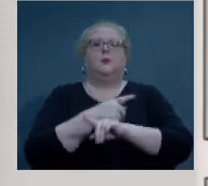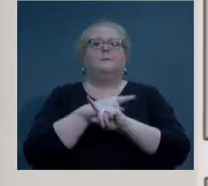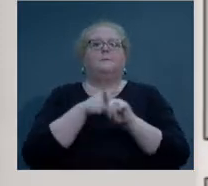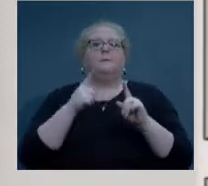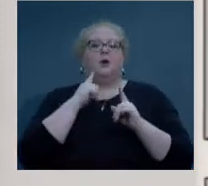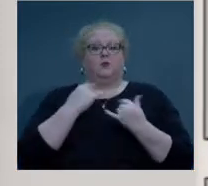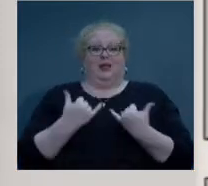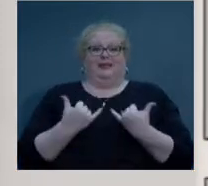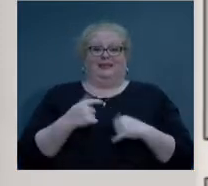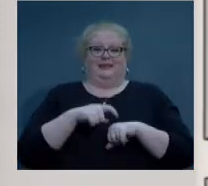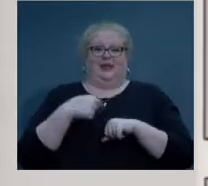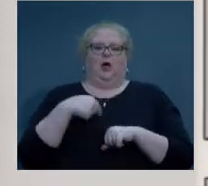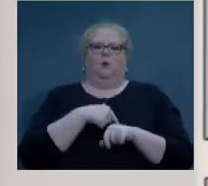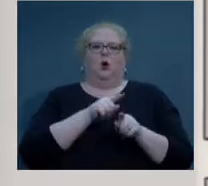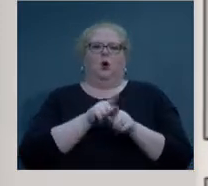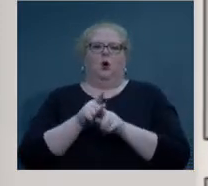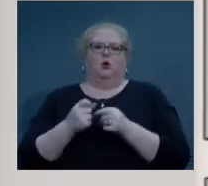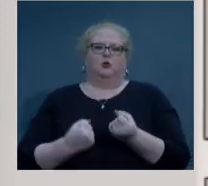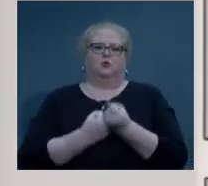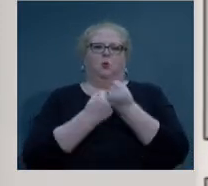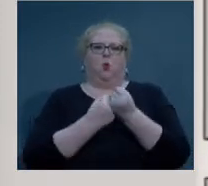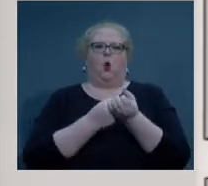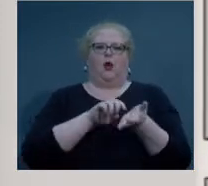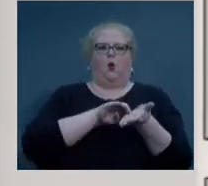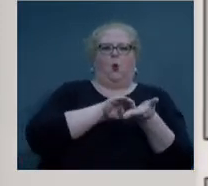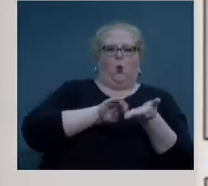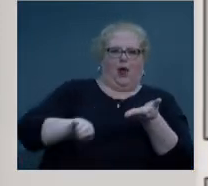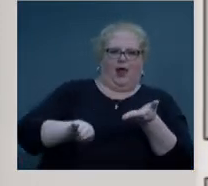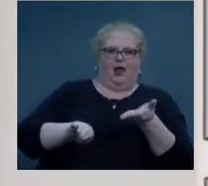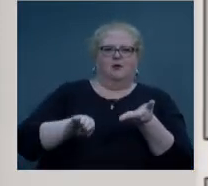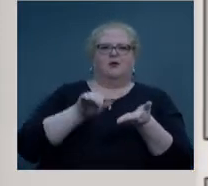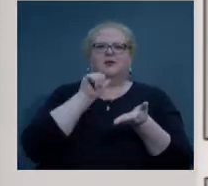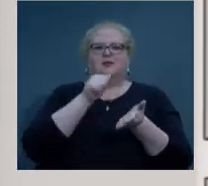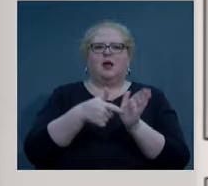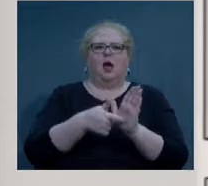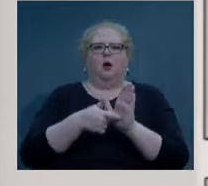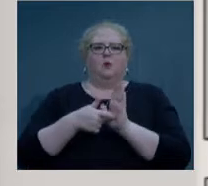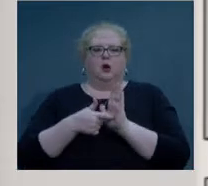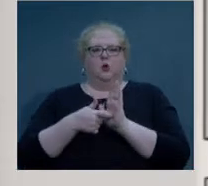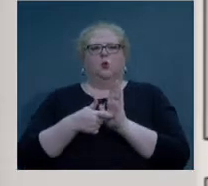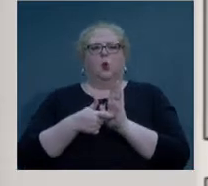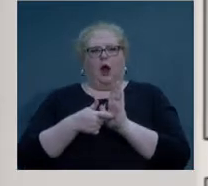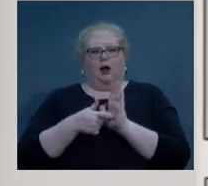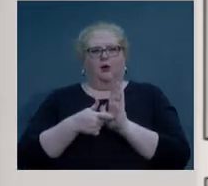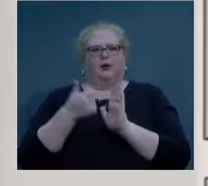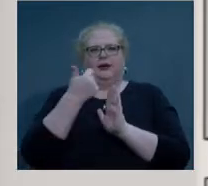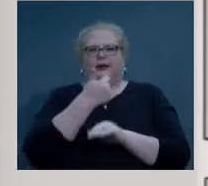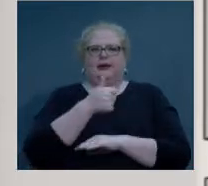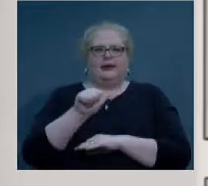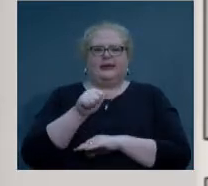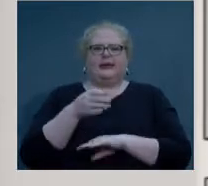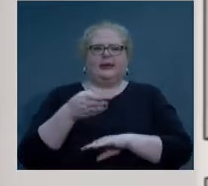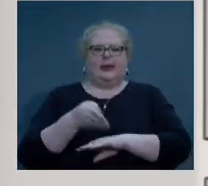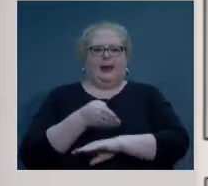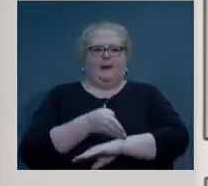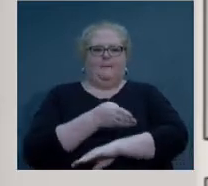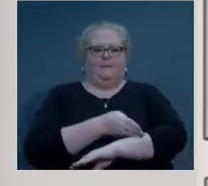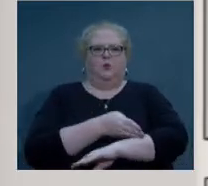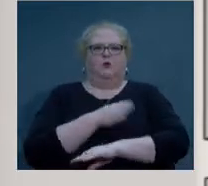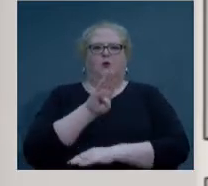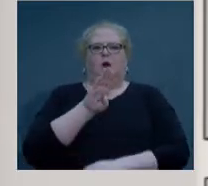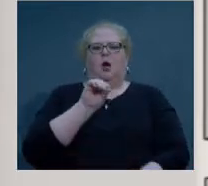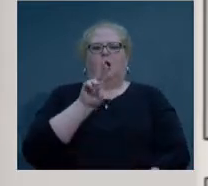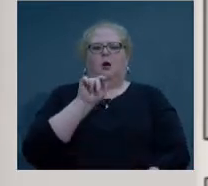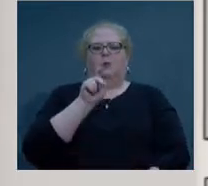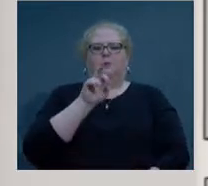also supportive of a waiver to not require any improvements, boundary street